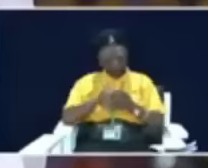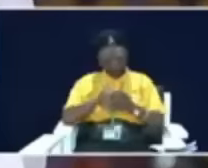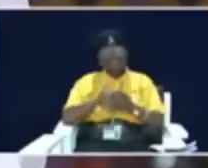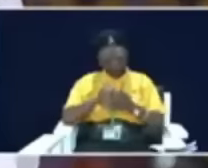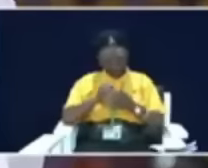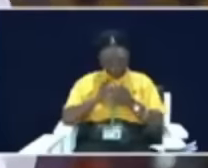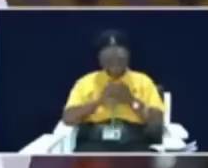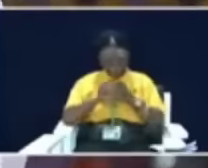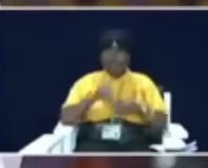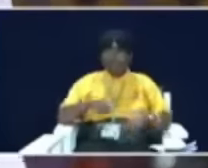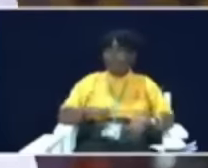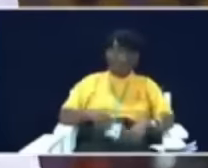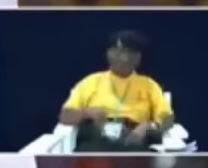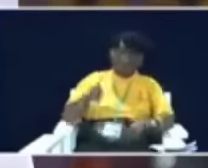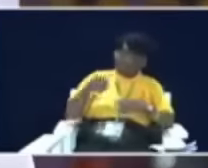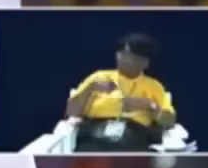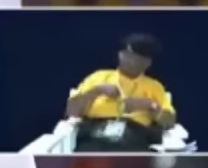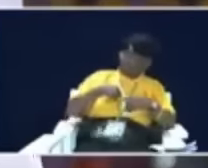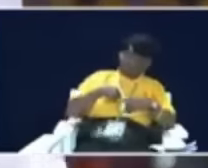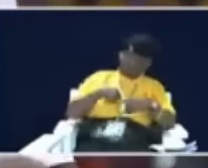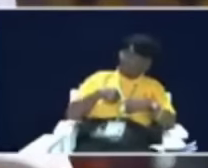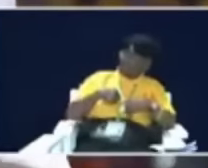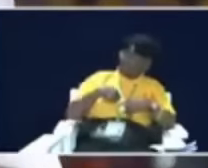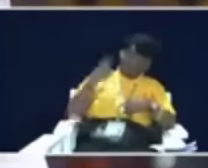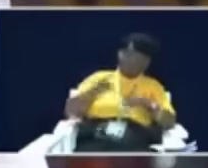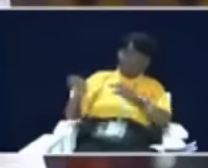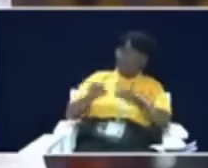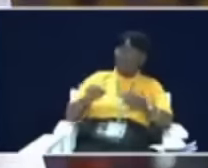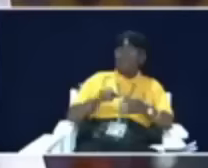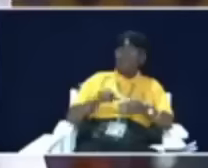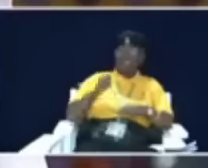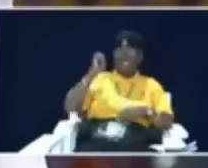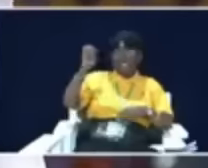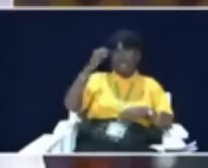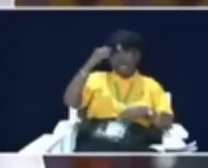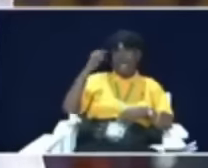who does he think he is? Asking me,